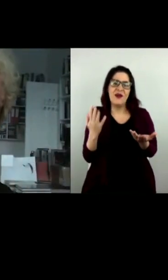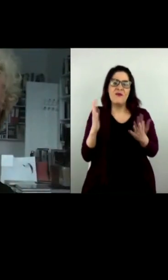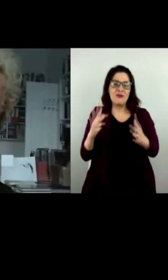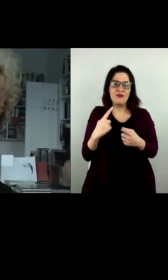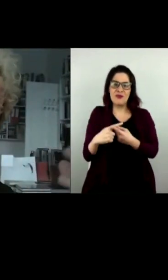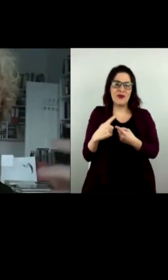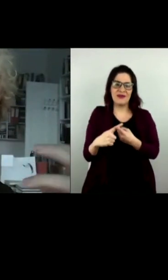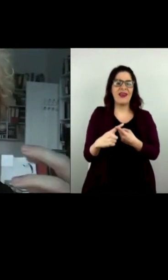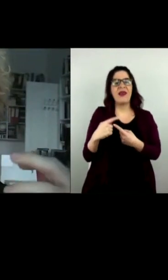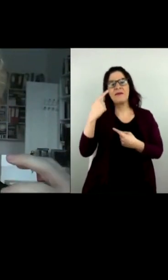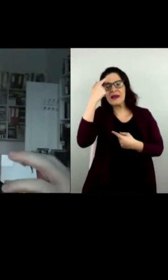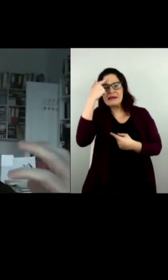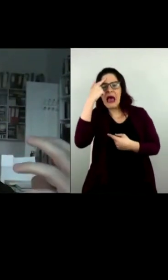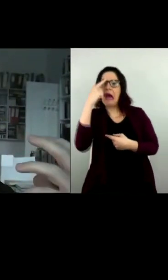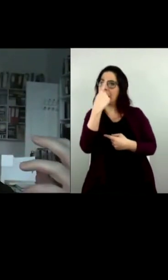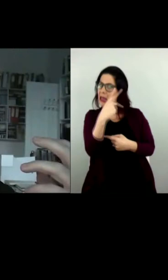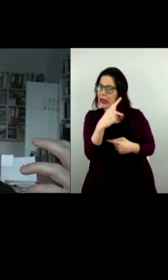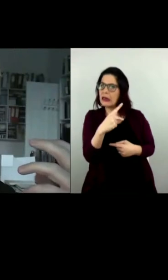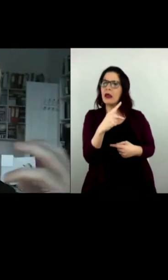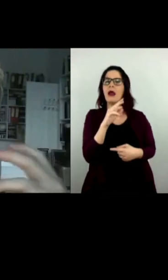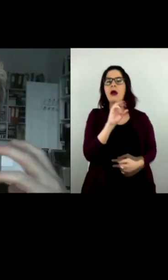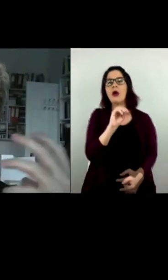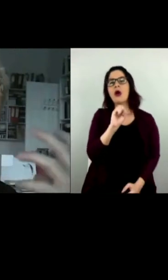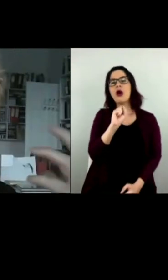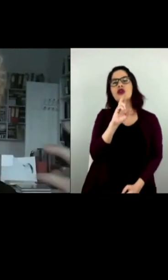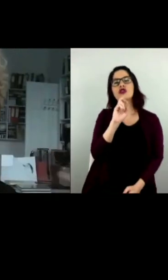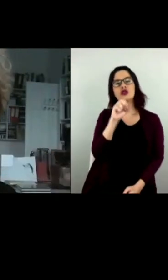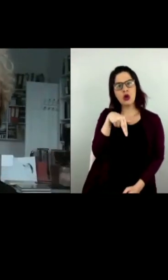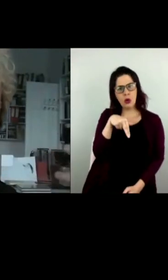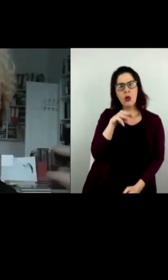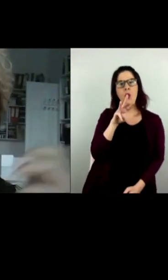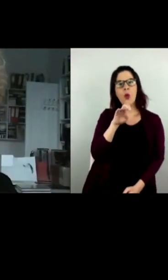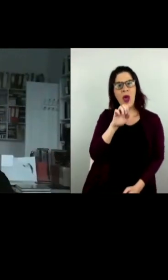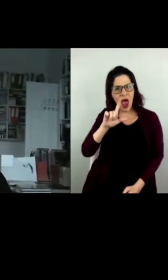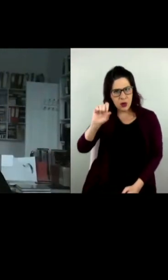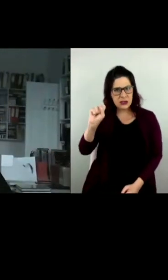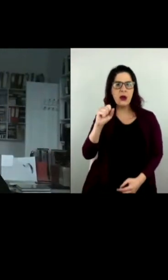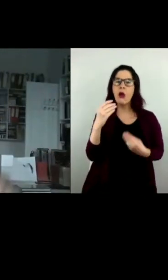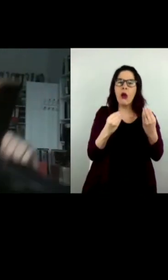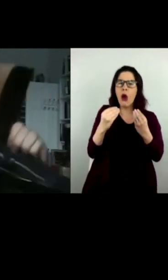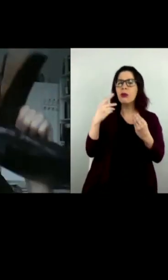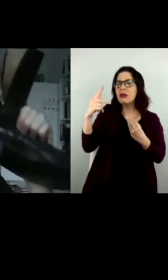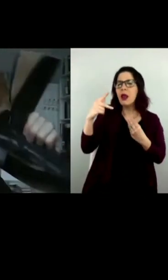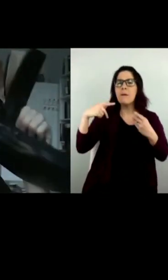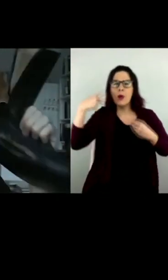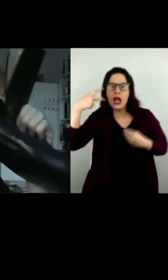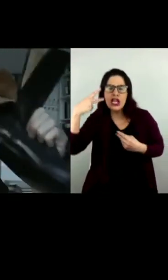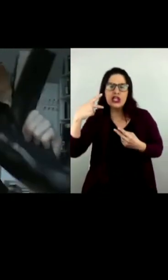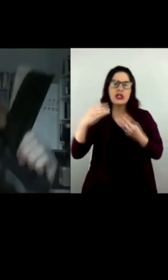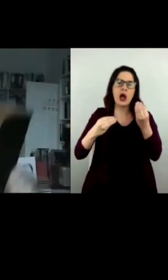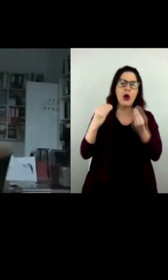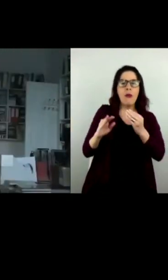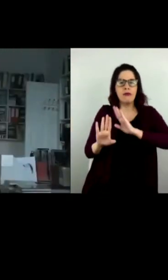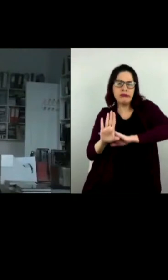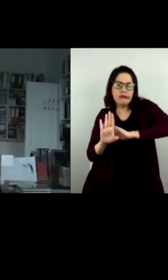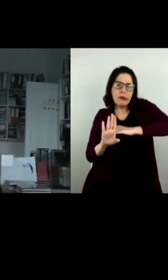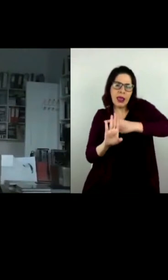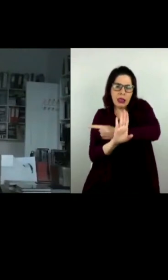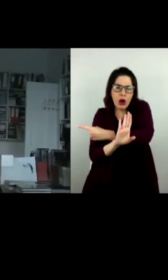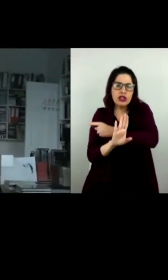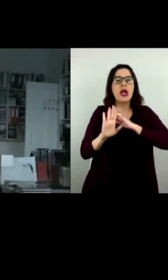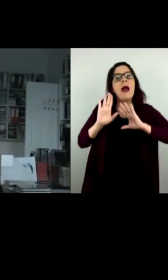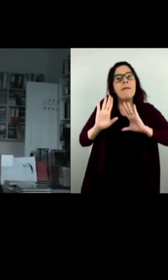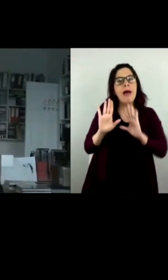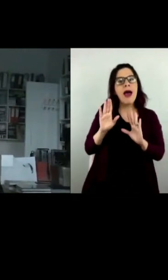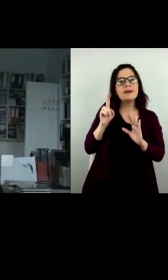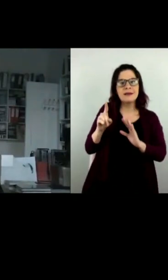about the politics of Orson Welles, we talk about the aesthetics of Orson Welles, and this is just his boots. Not